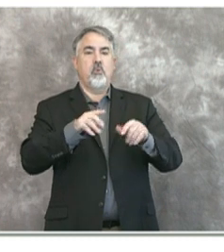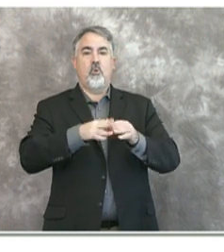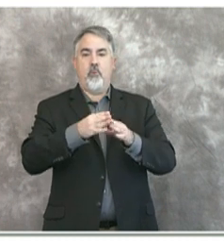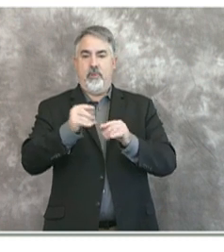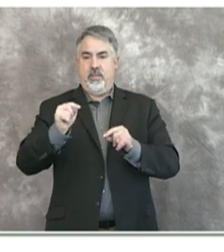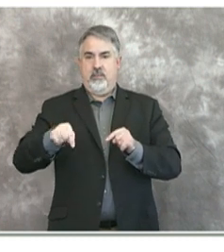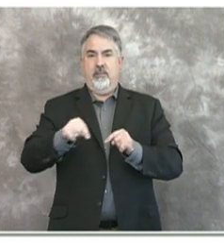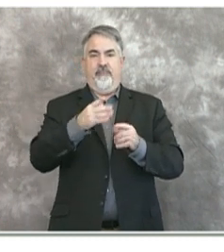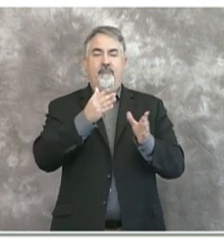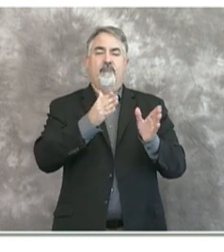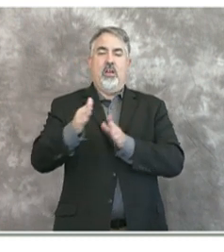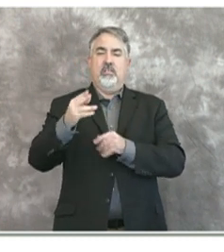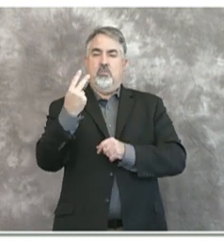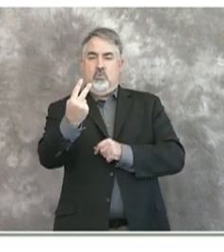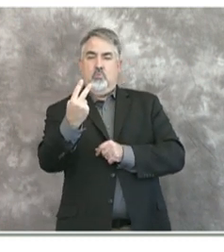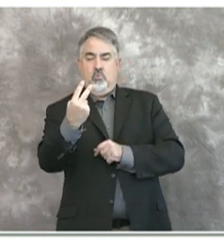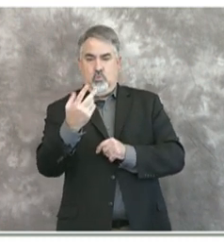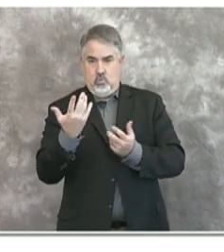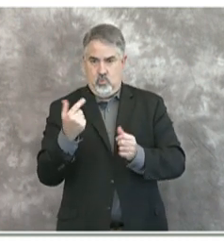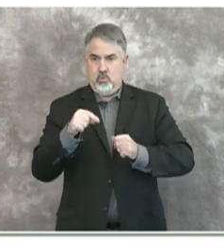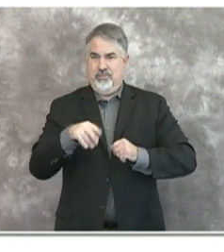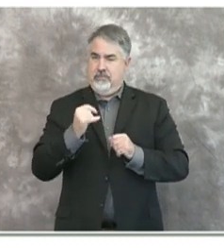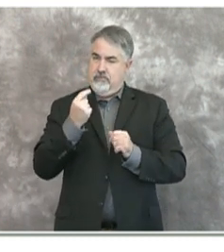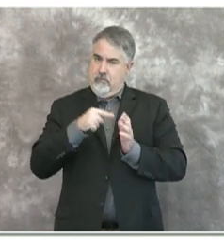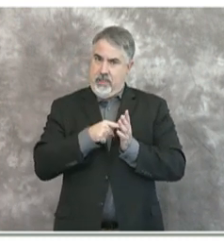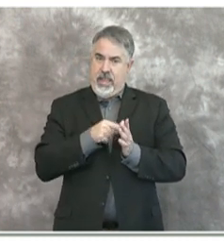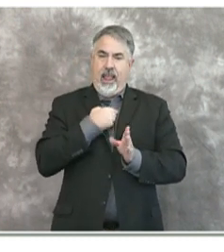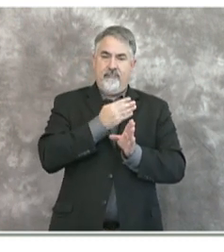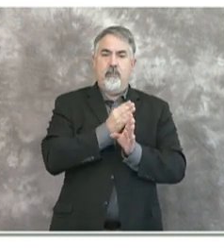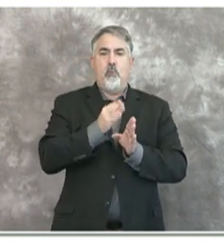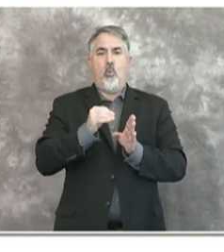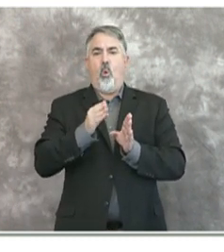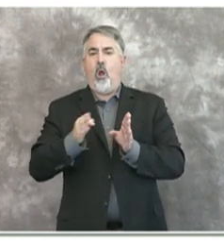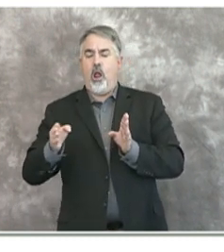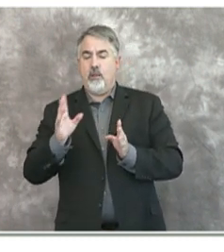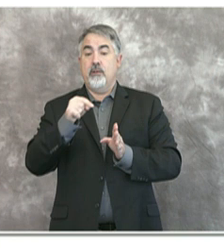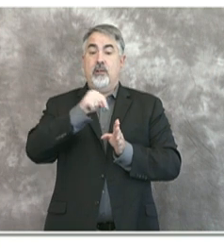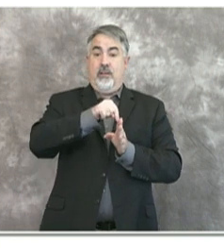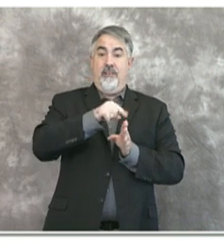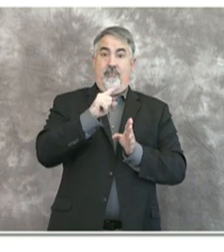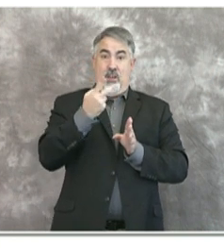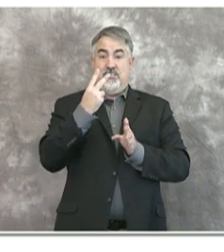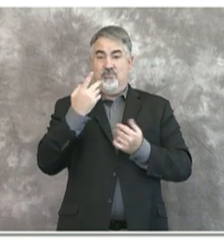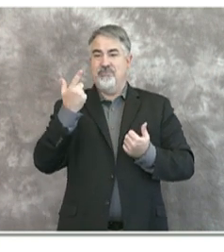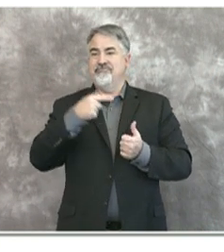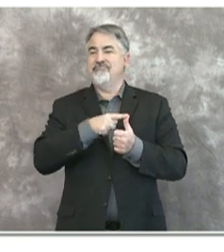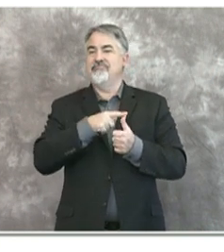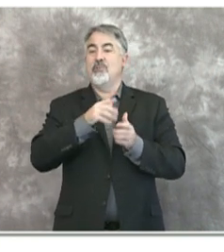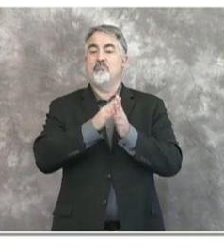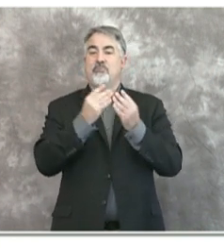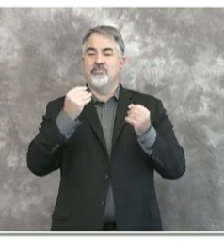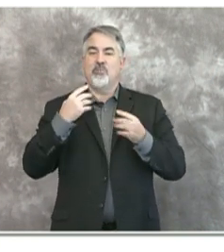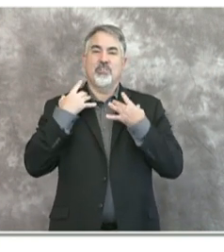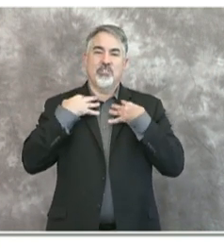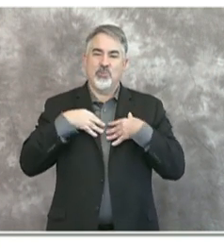are retail, and they're supporting manufacturing, logistic, and warehouse operations. These are things like bookstores, jewelry